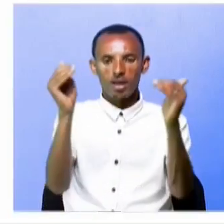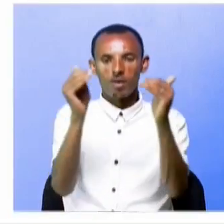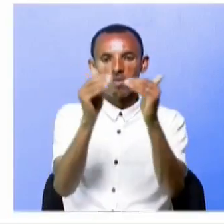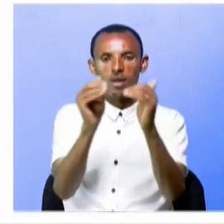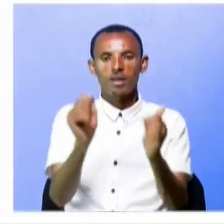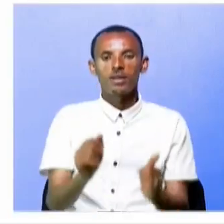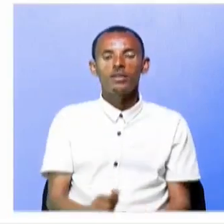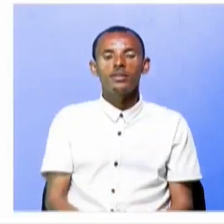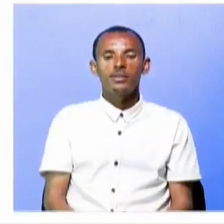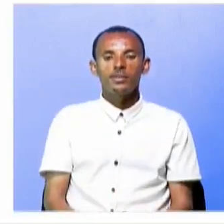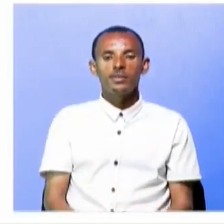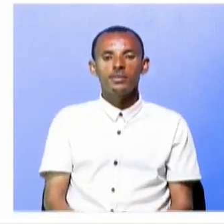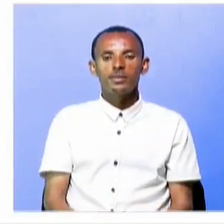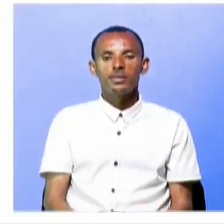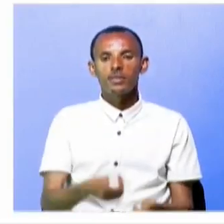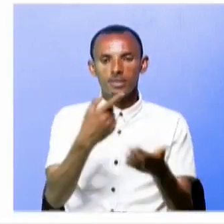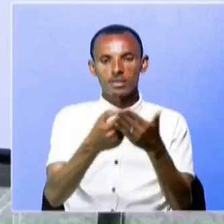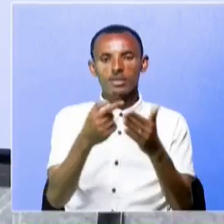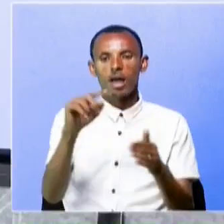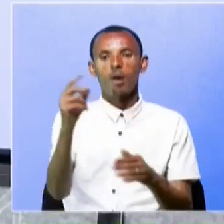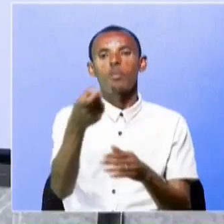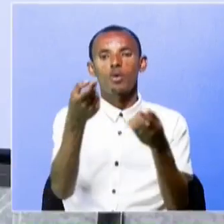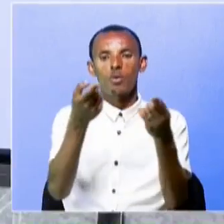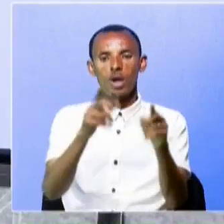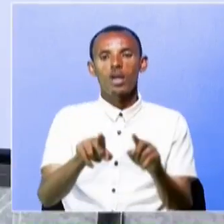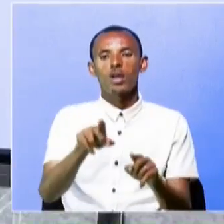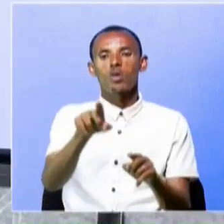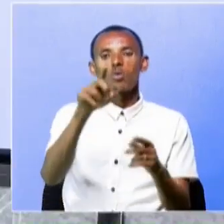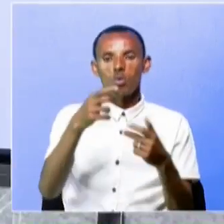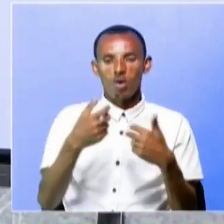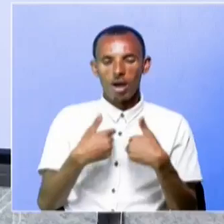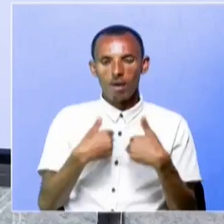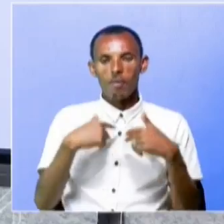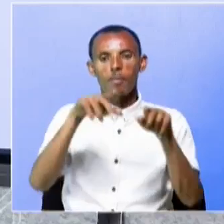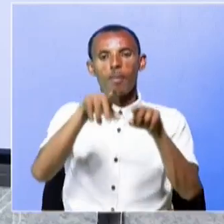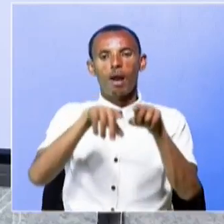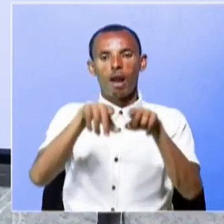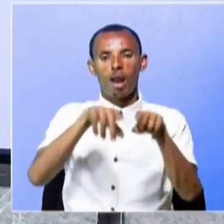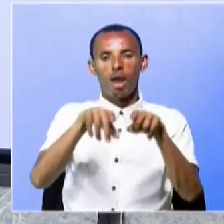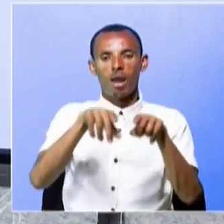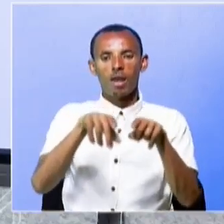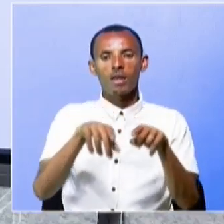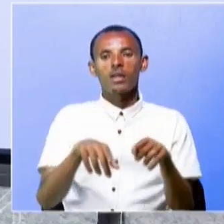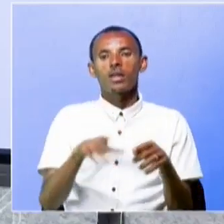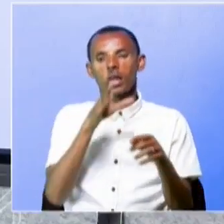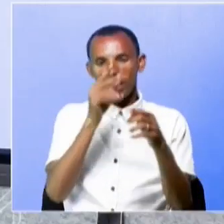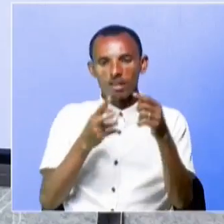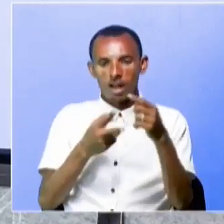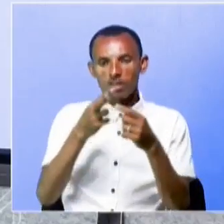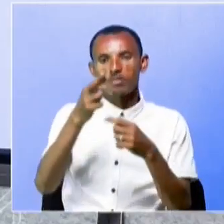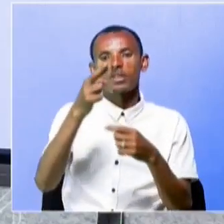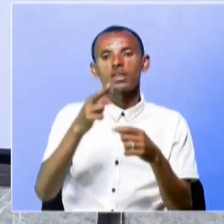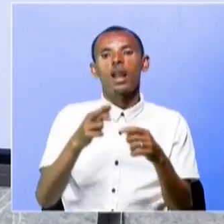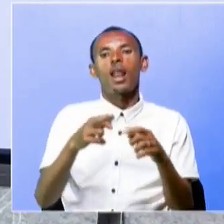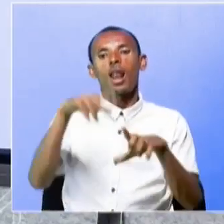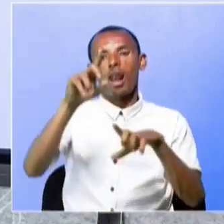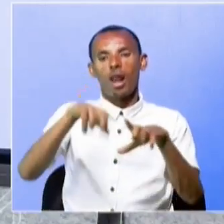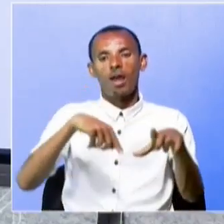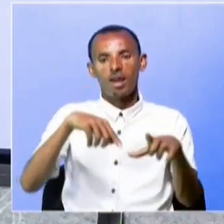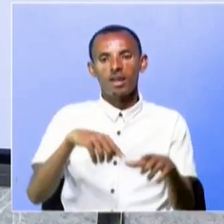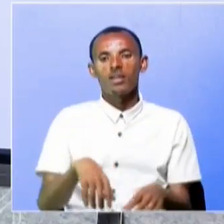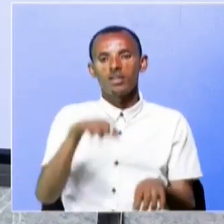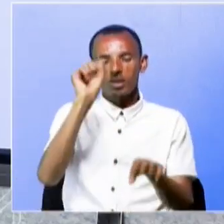right? So this happens whenever you have a parallel lines and transversal, right?